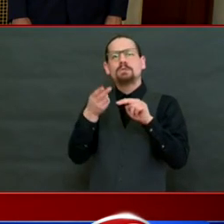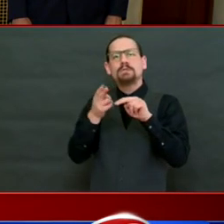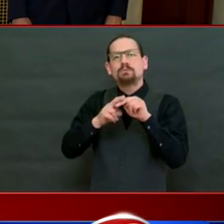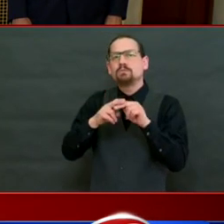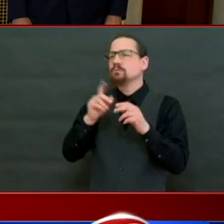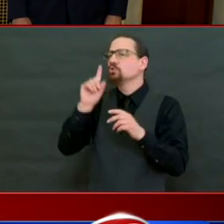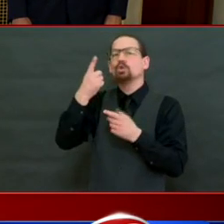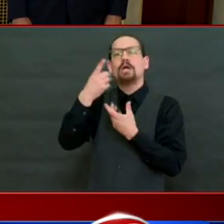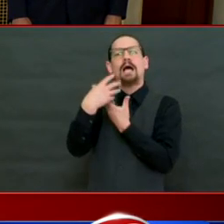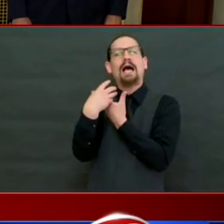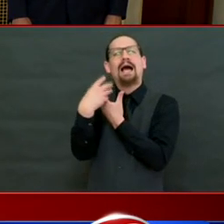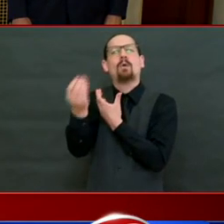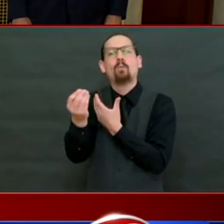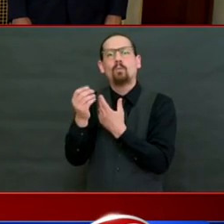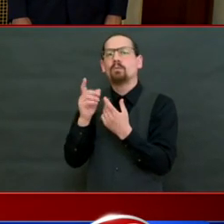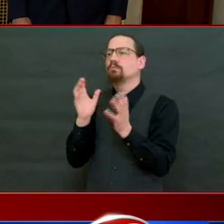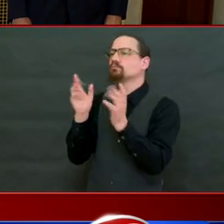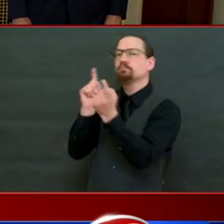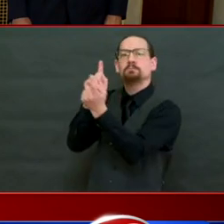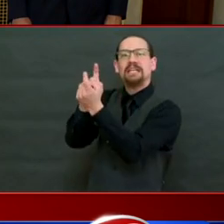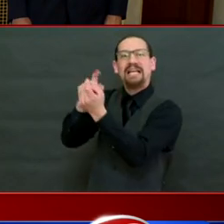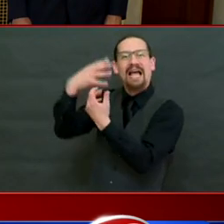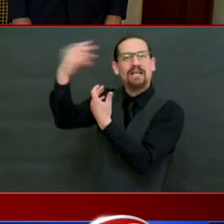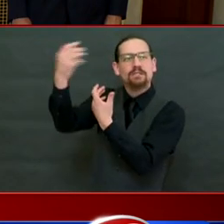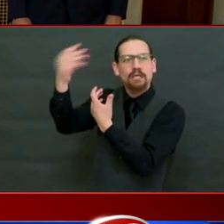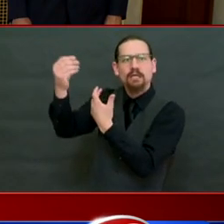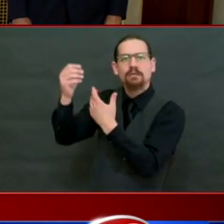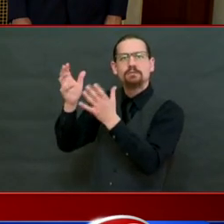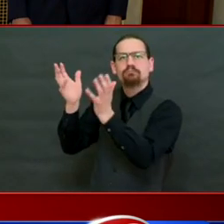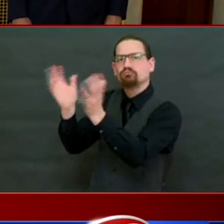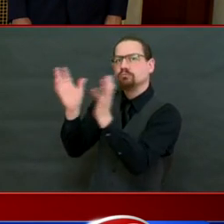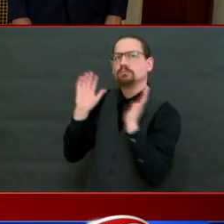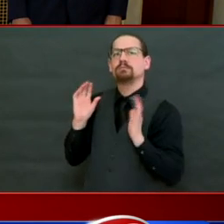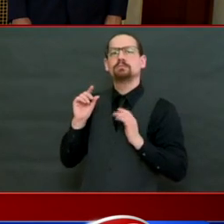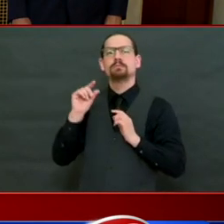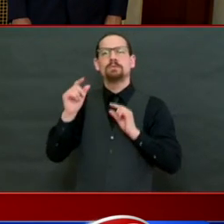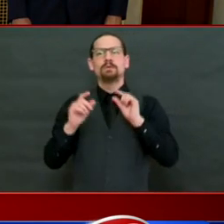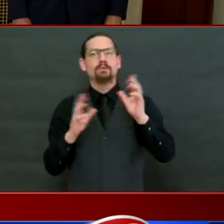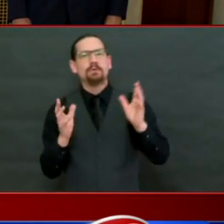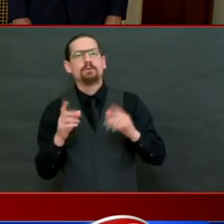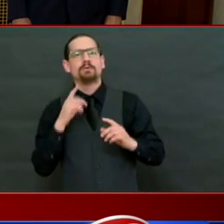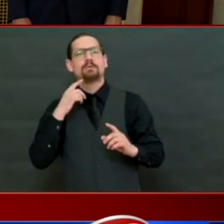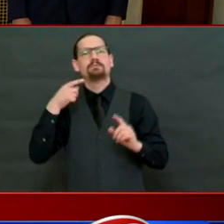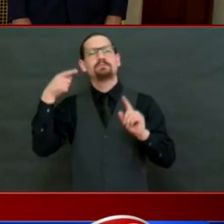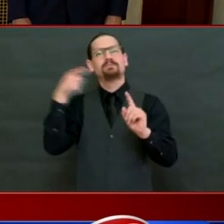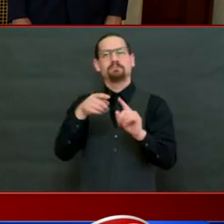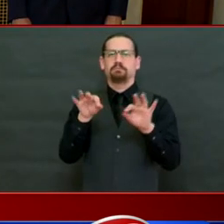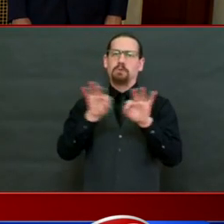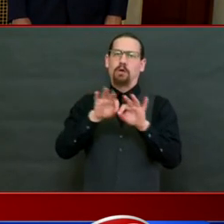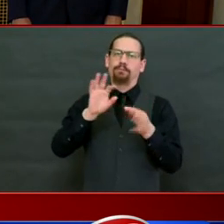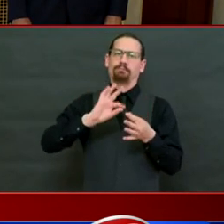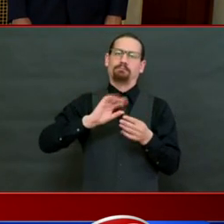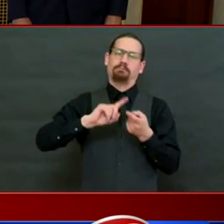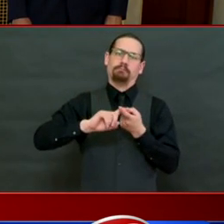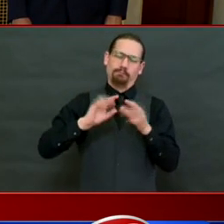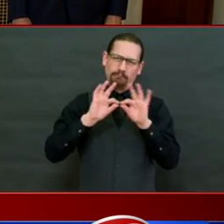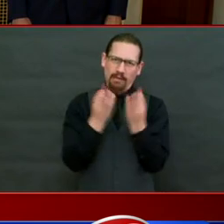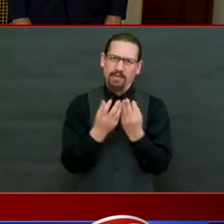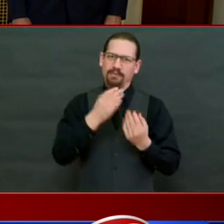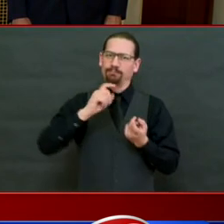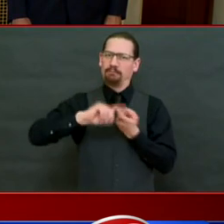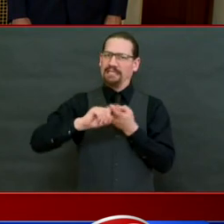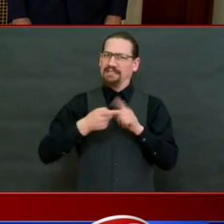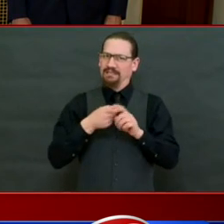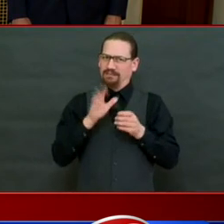flexibility, designed to allow us to be with our family and friends and get commerce going again. But really, we have